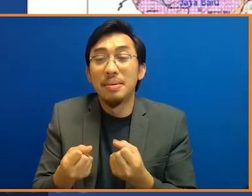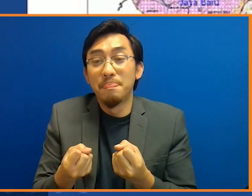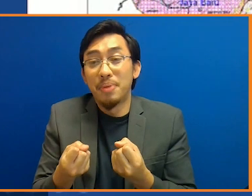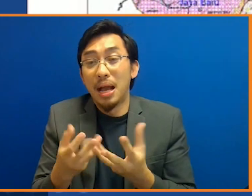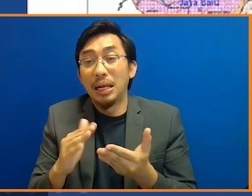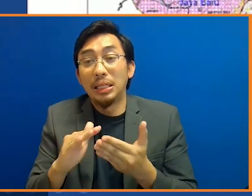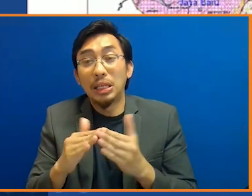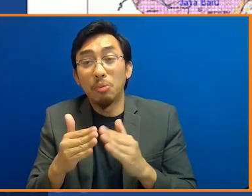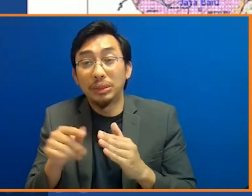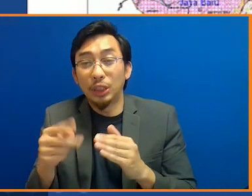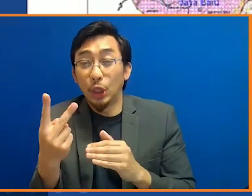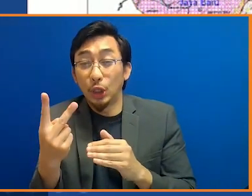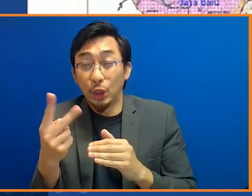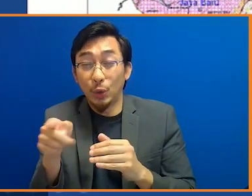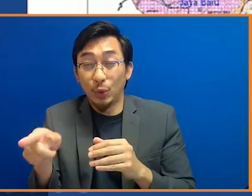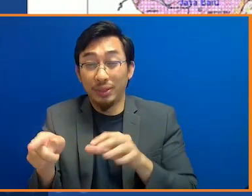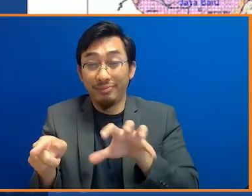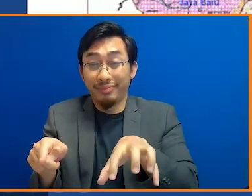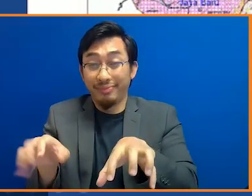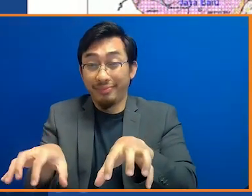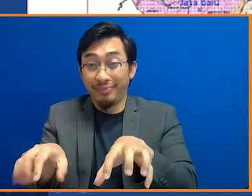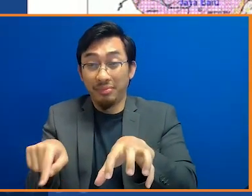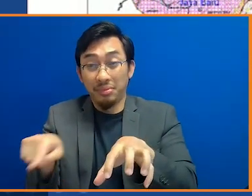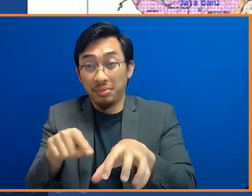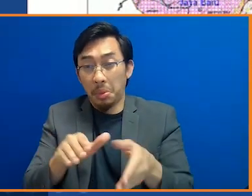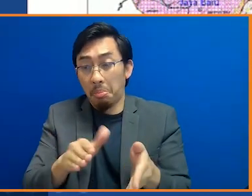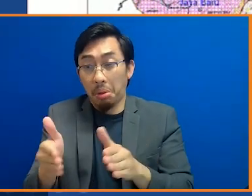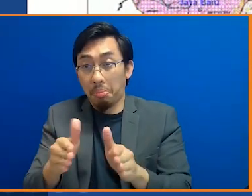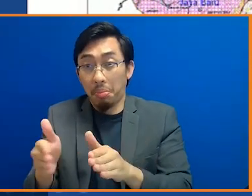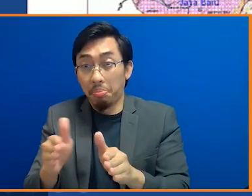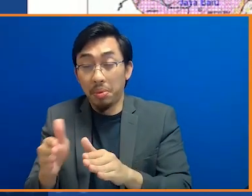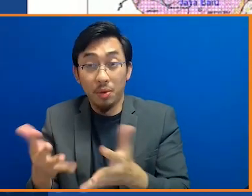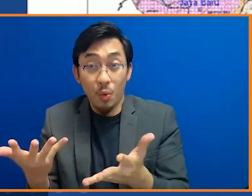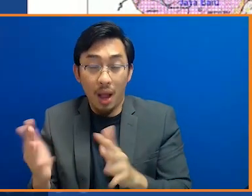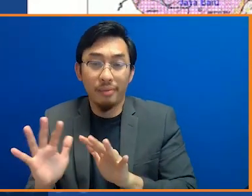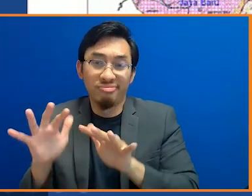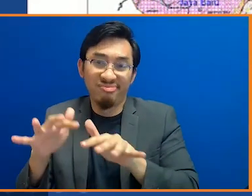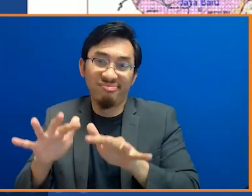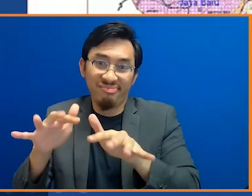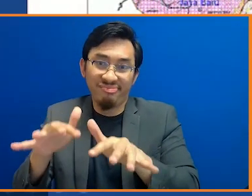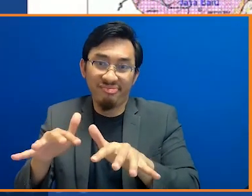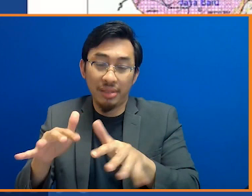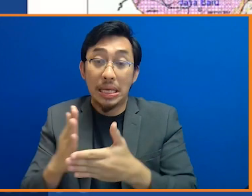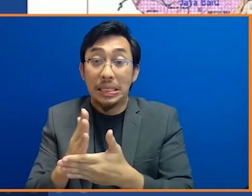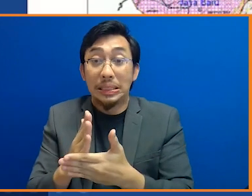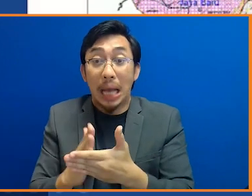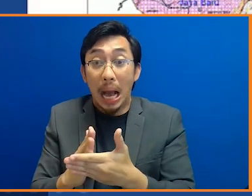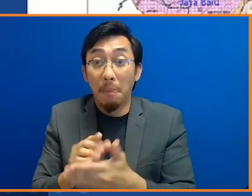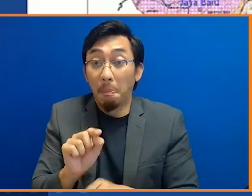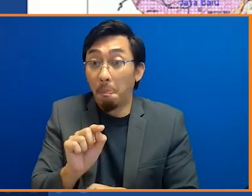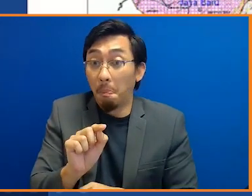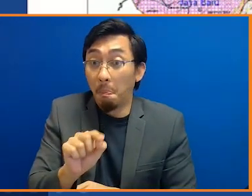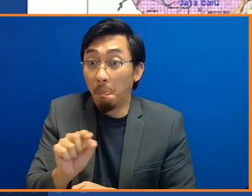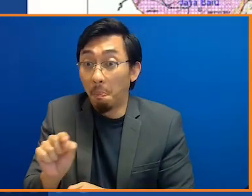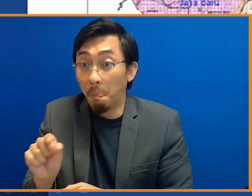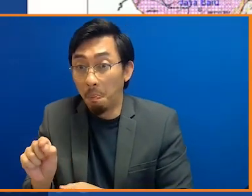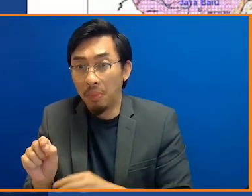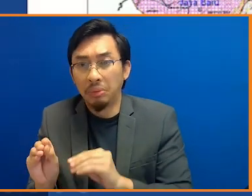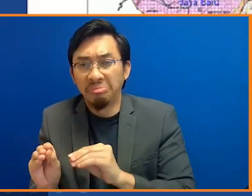Most of the community of in these two districts were killed due to the tsunami, but some of them